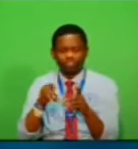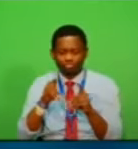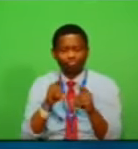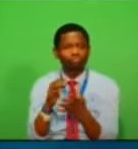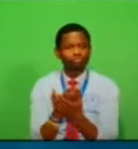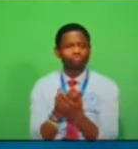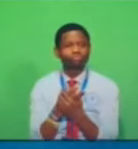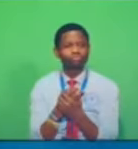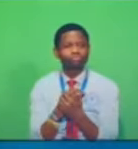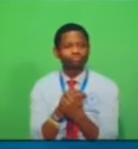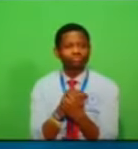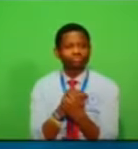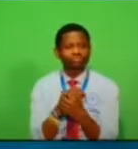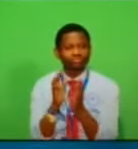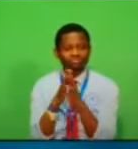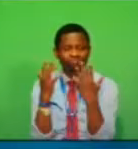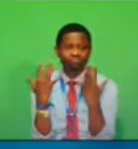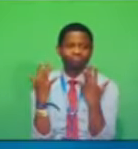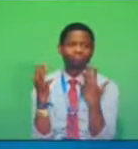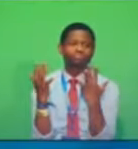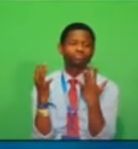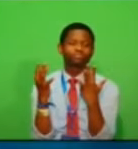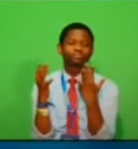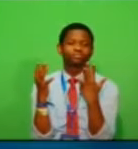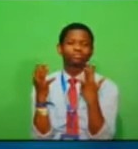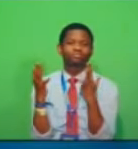And thank you.